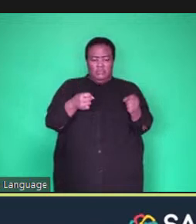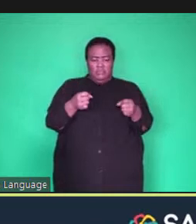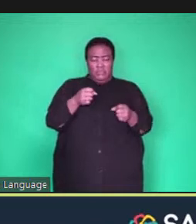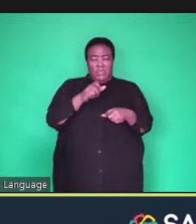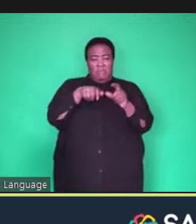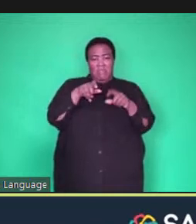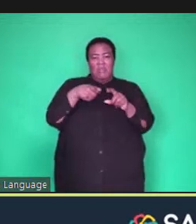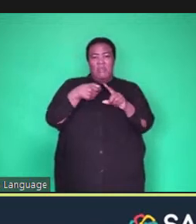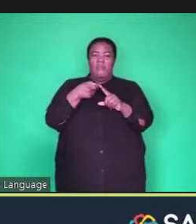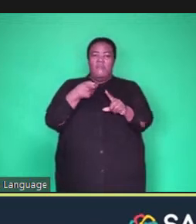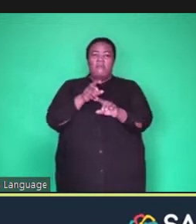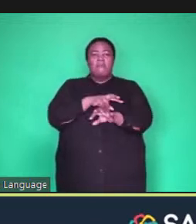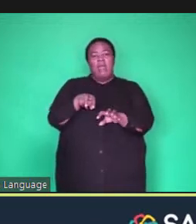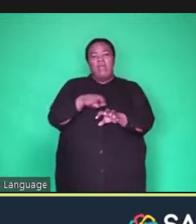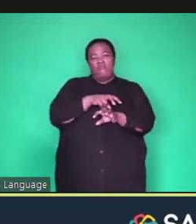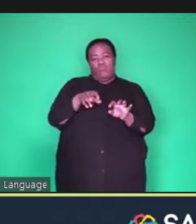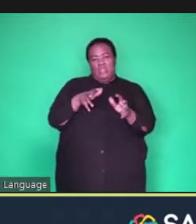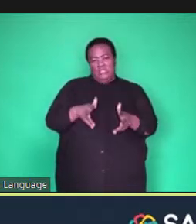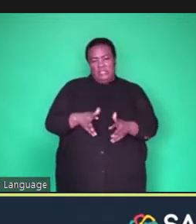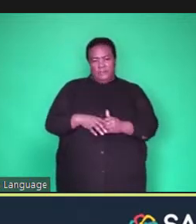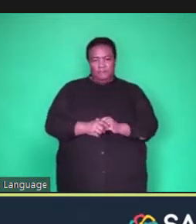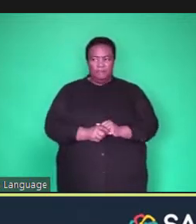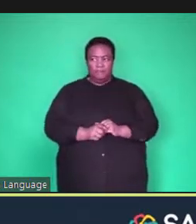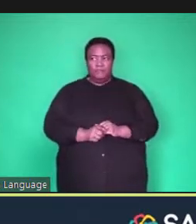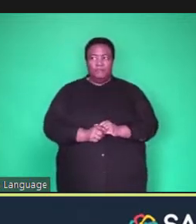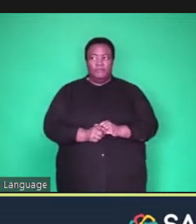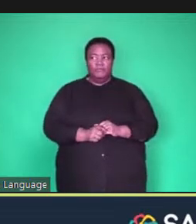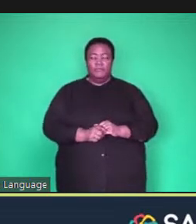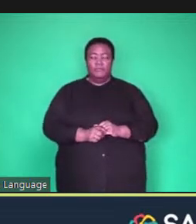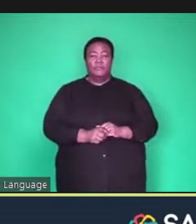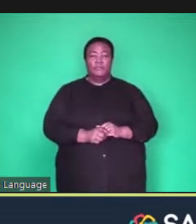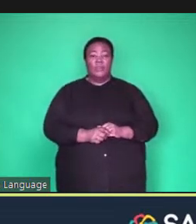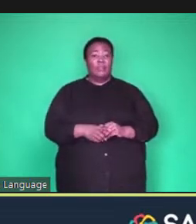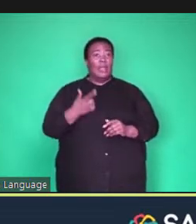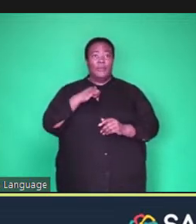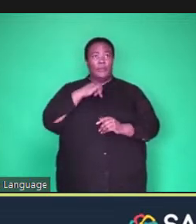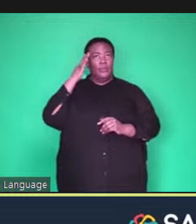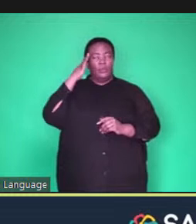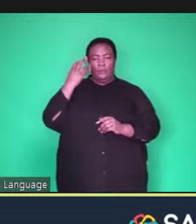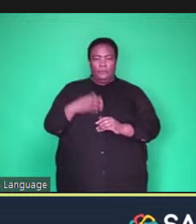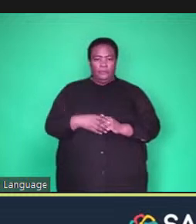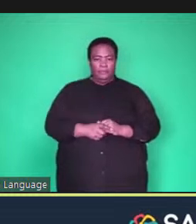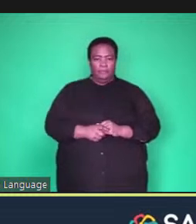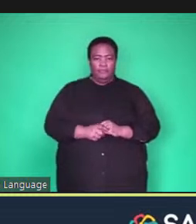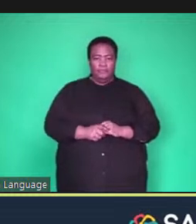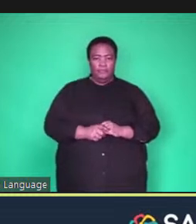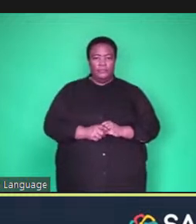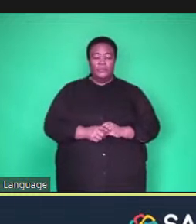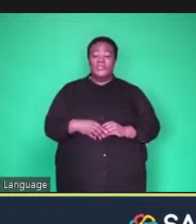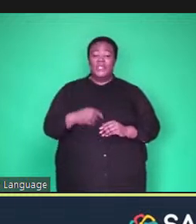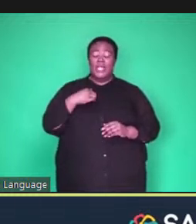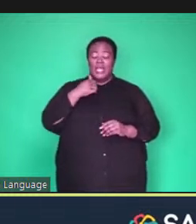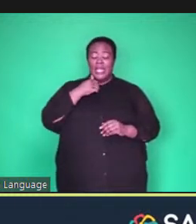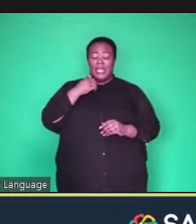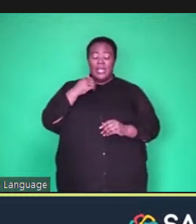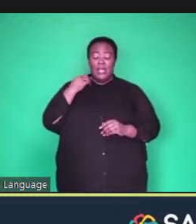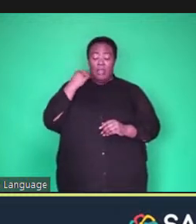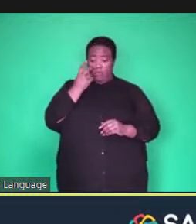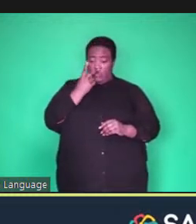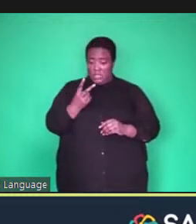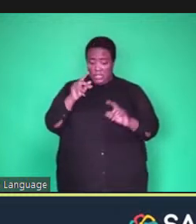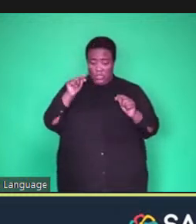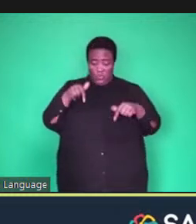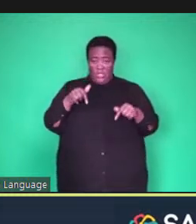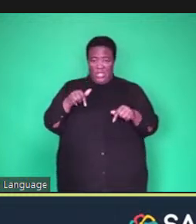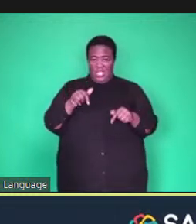its labor force. Okay, that we know. And if we look today, where we're sitting right now,